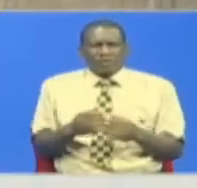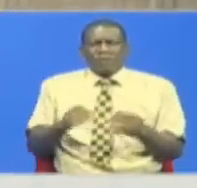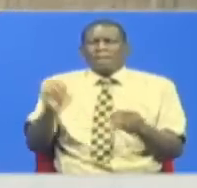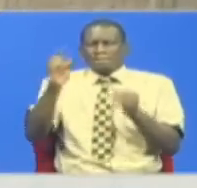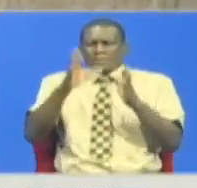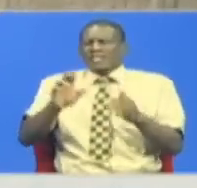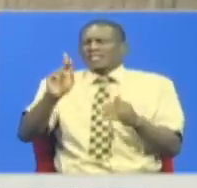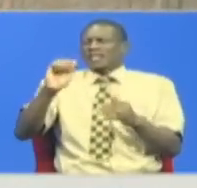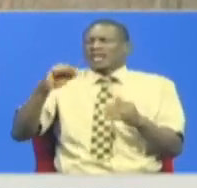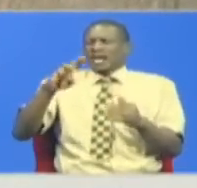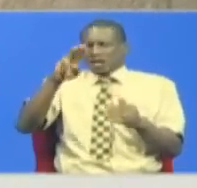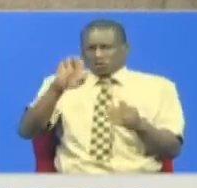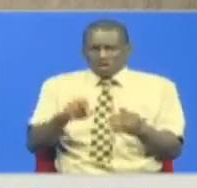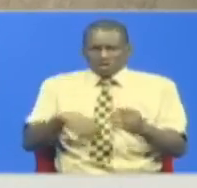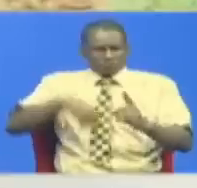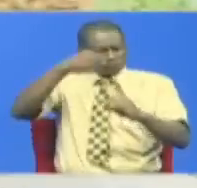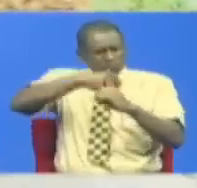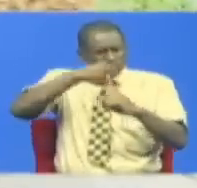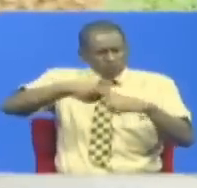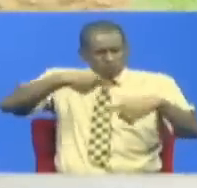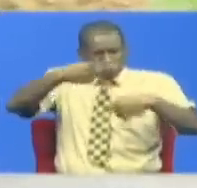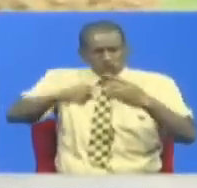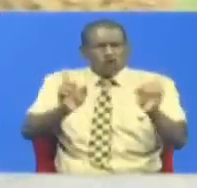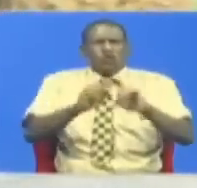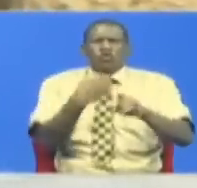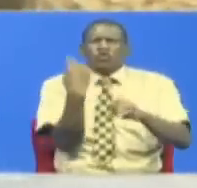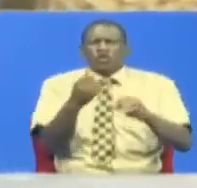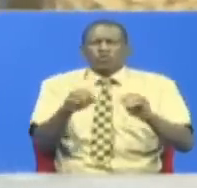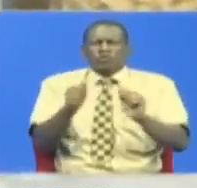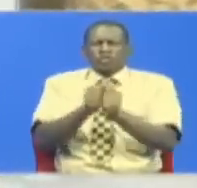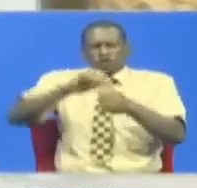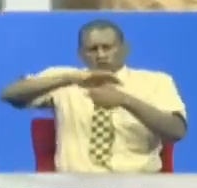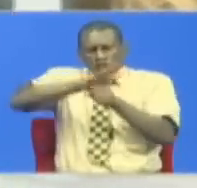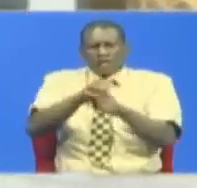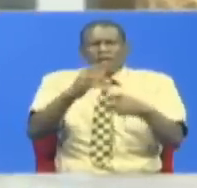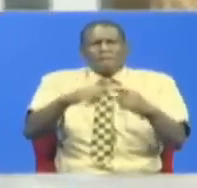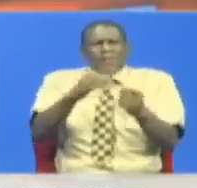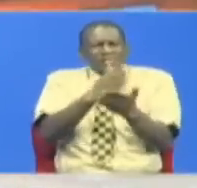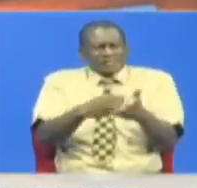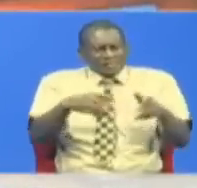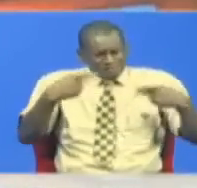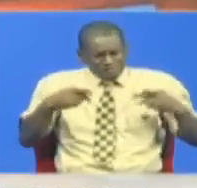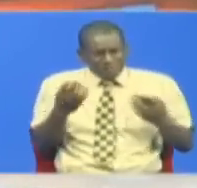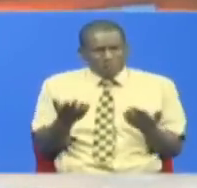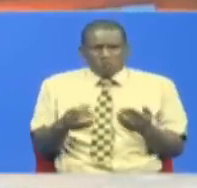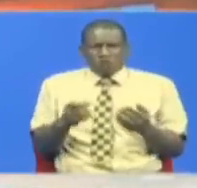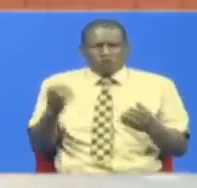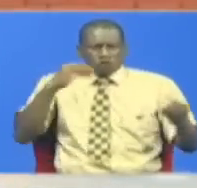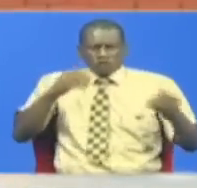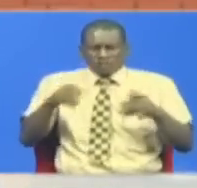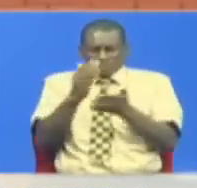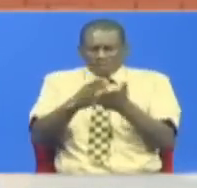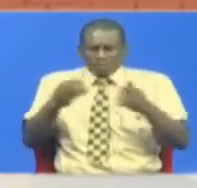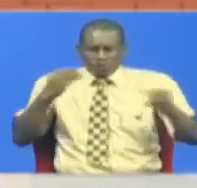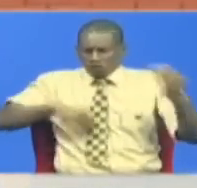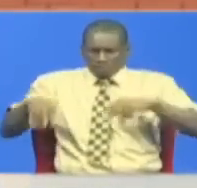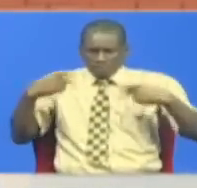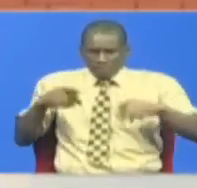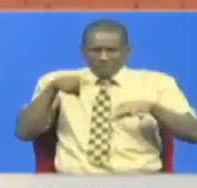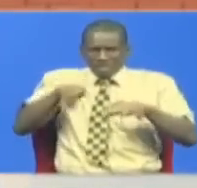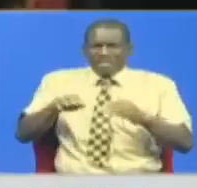Kagwe's battles escalated, not just with the world pandemic, but some agents of festering corruption in his own